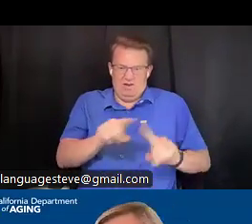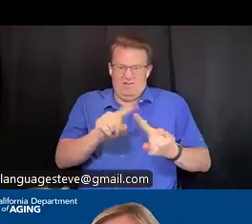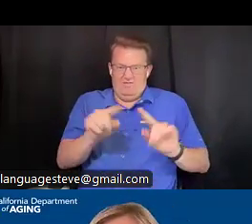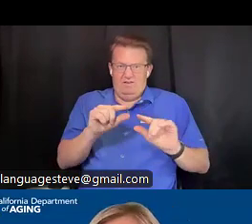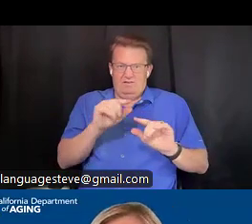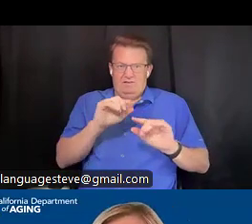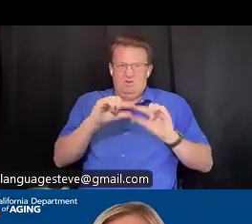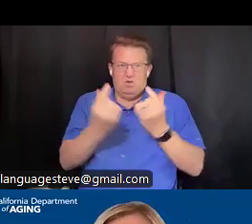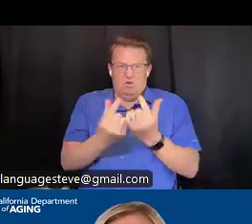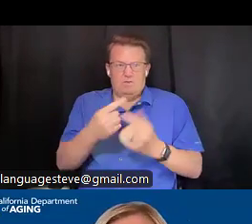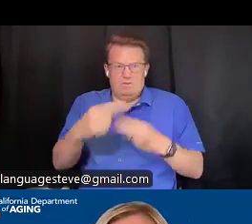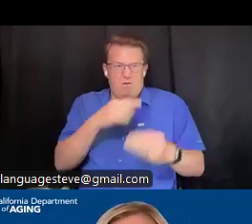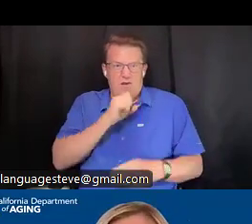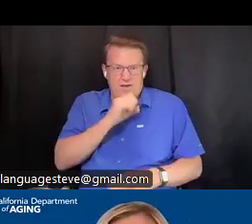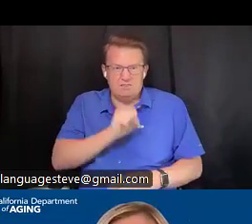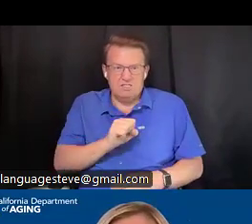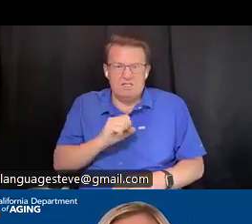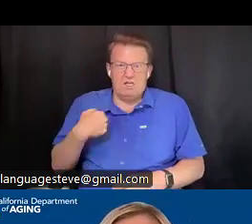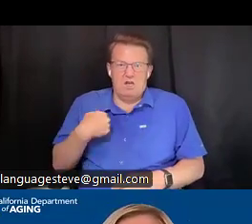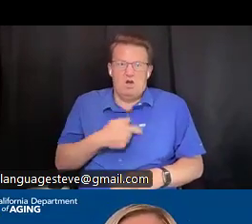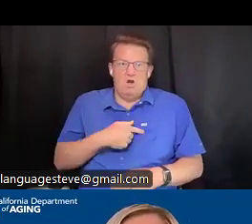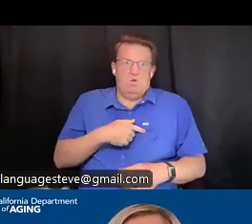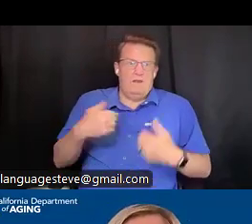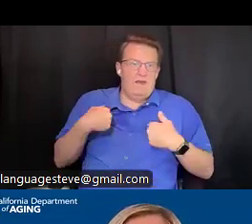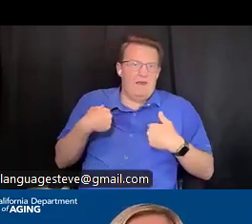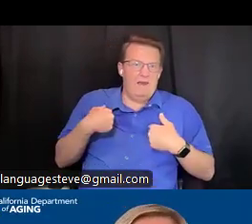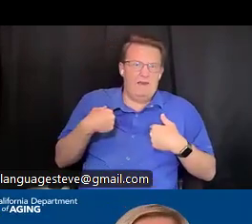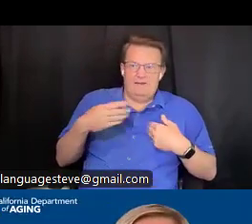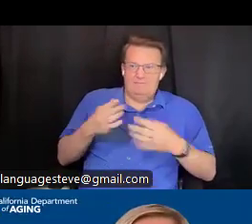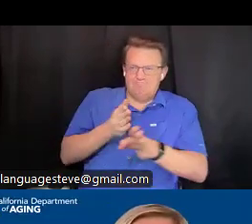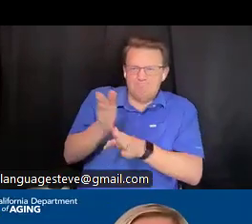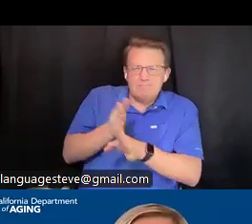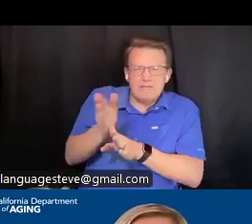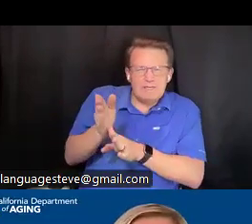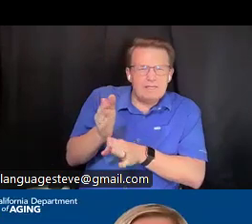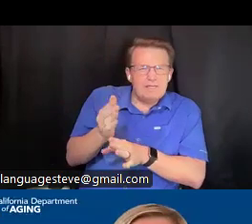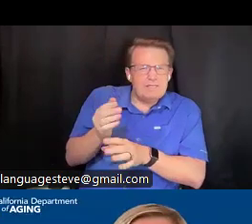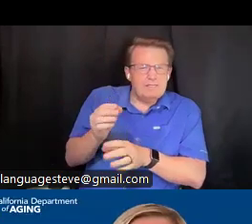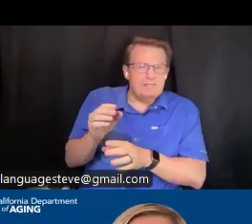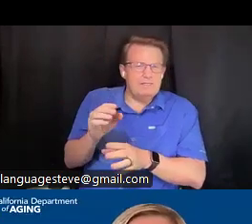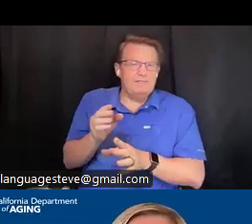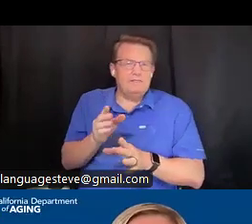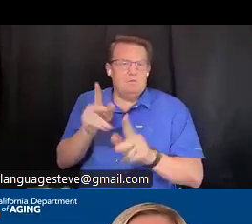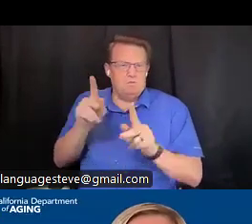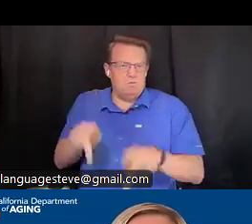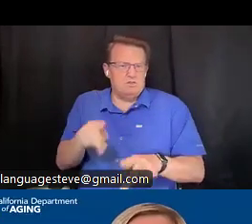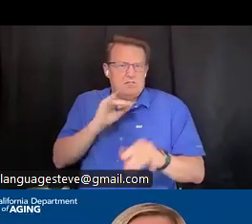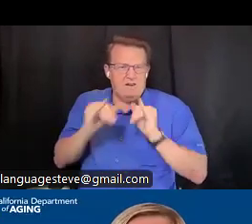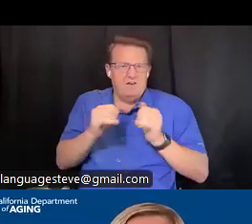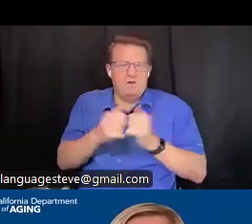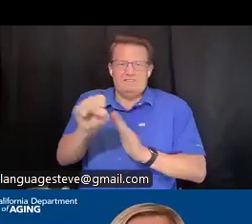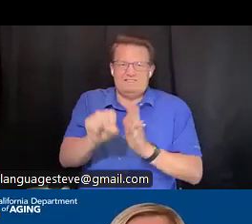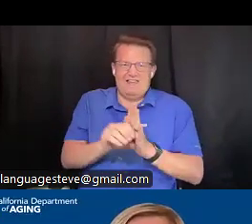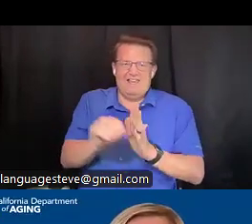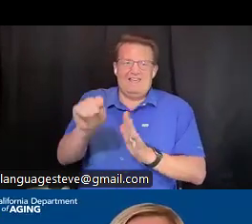We conducted key informant interviews with 80 state, local, and national